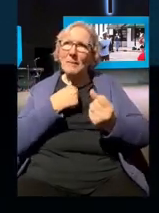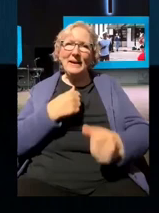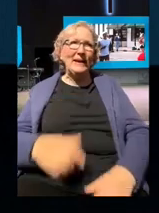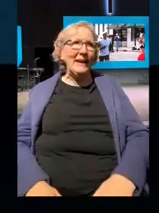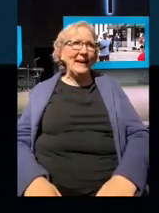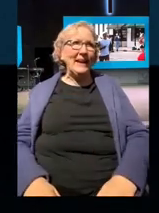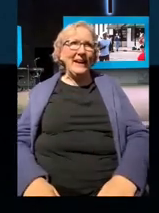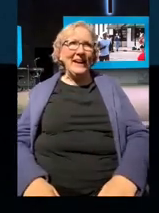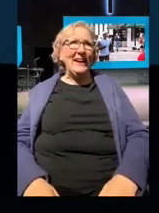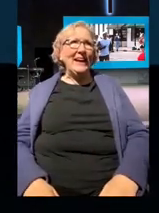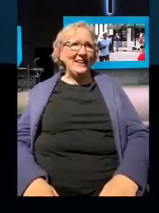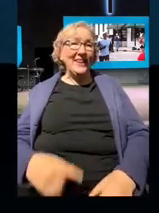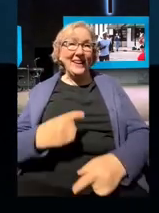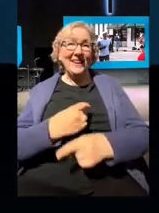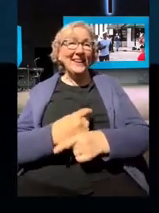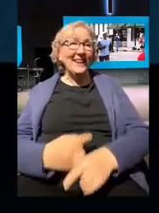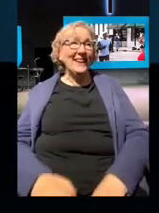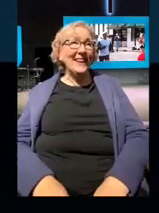that, right?